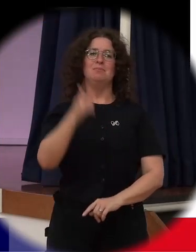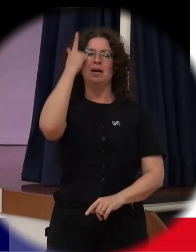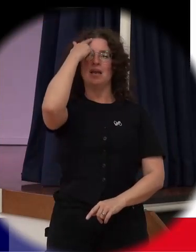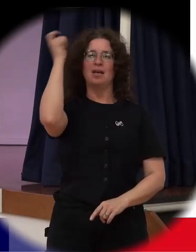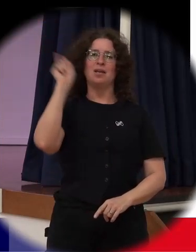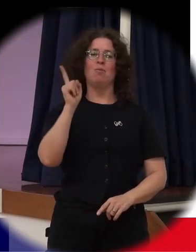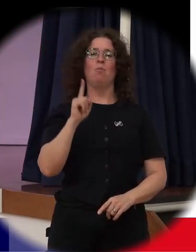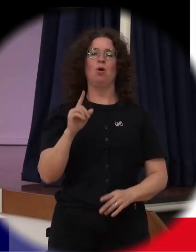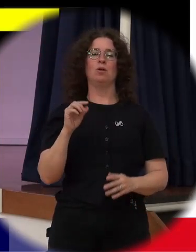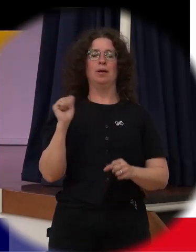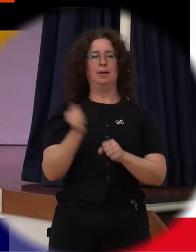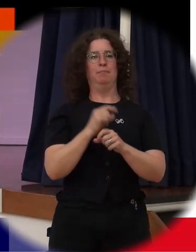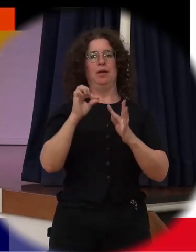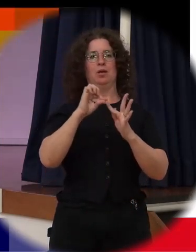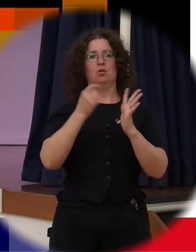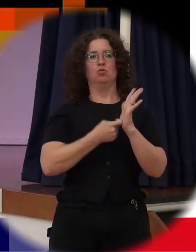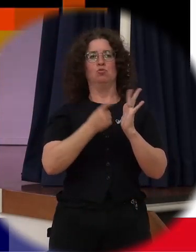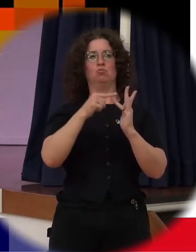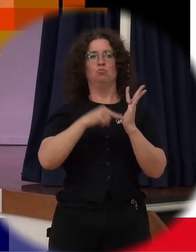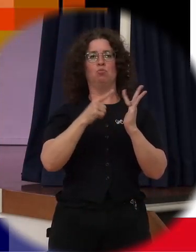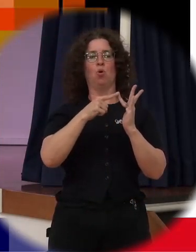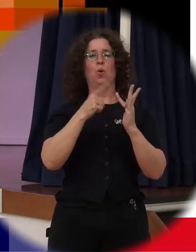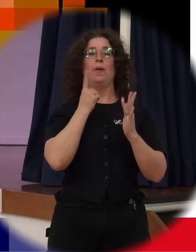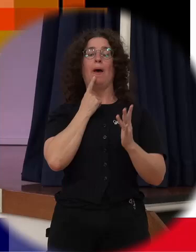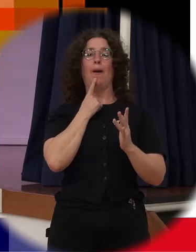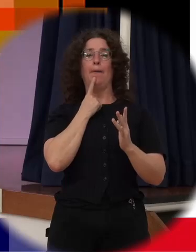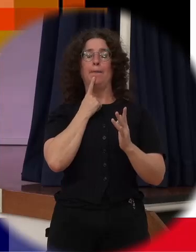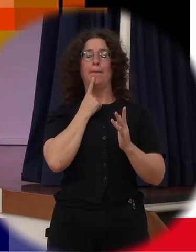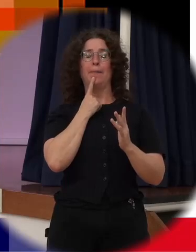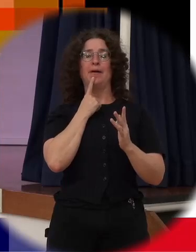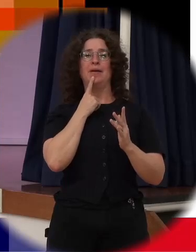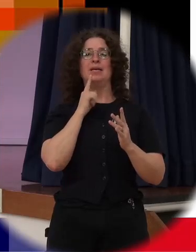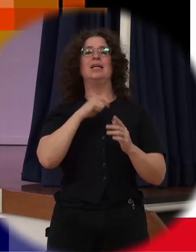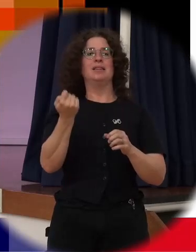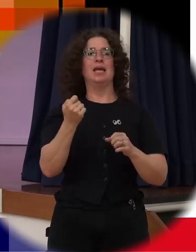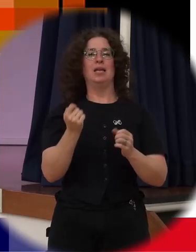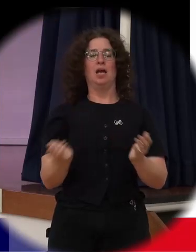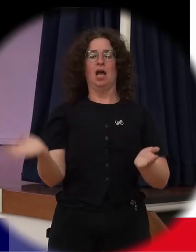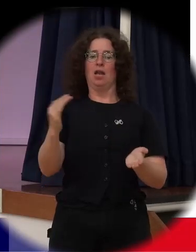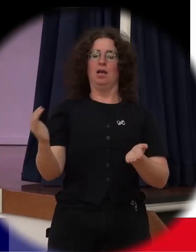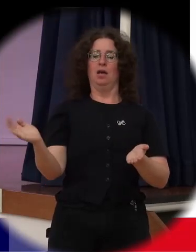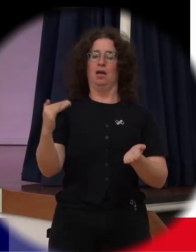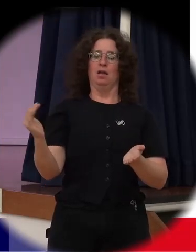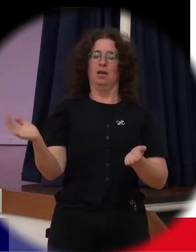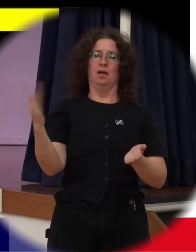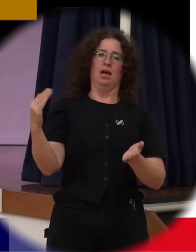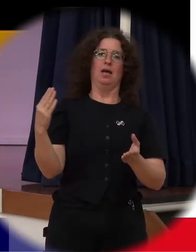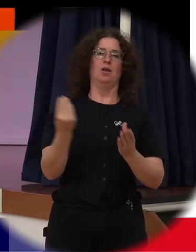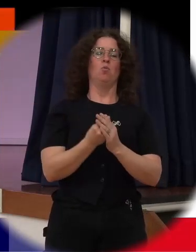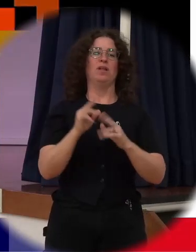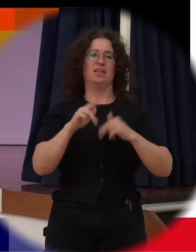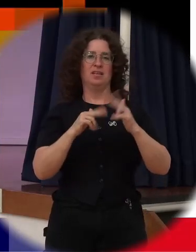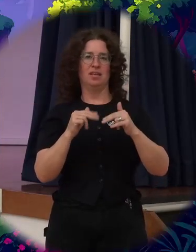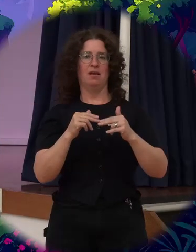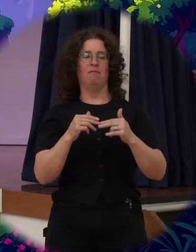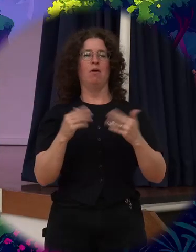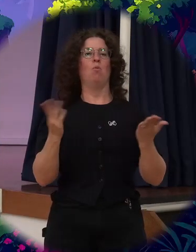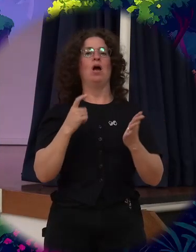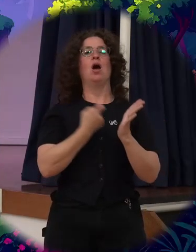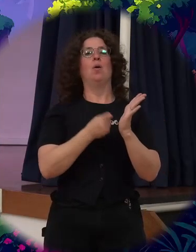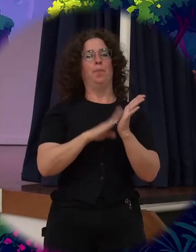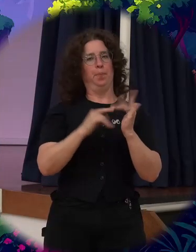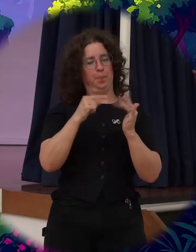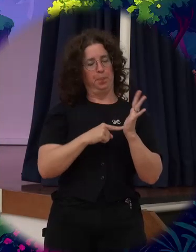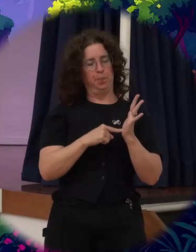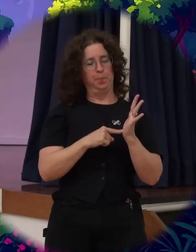create these prototypes, test their effectiveness, and then come and build bigger games with our game devs at RMIT. So what are